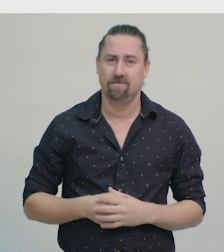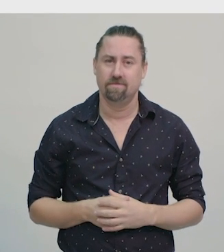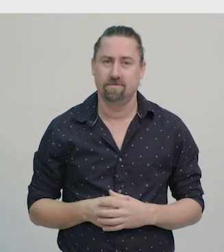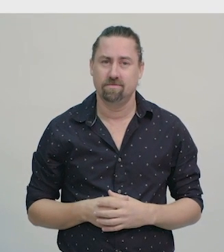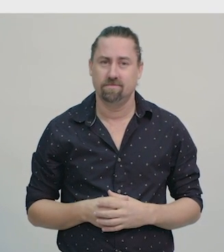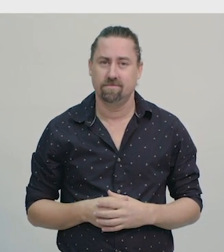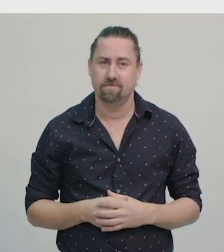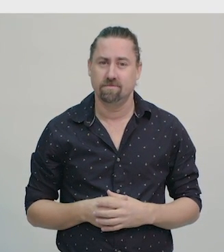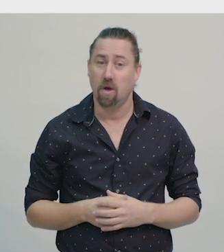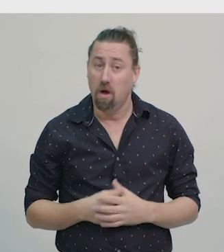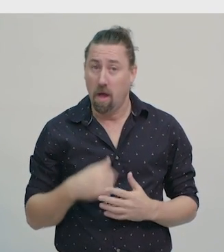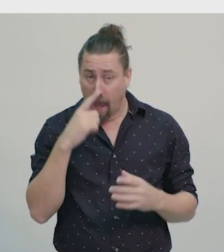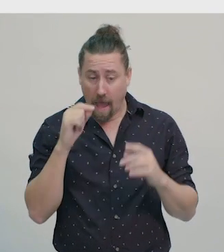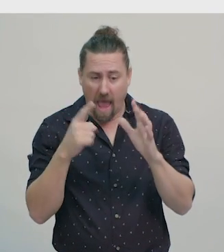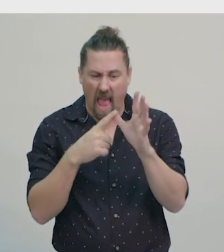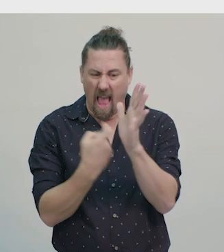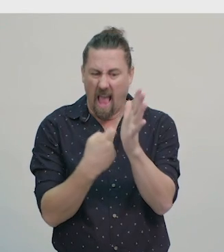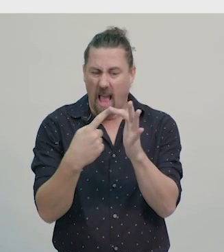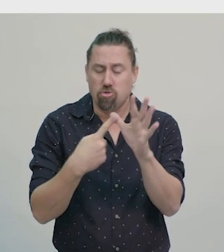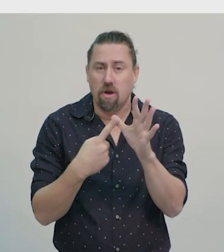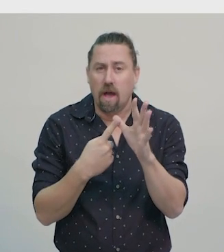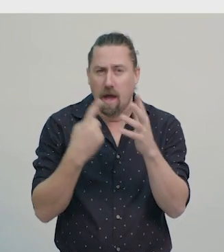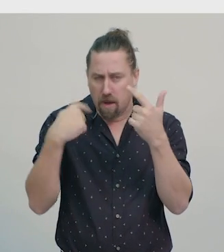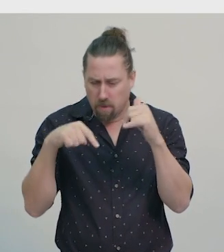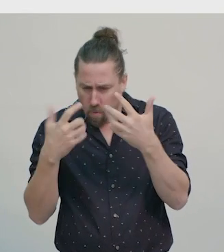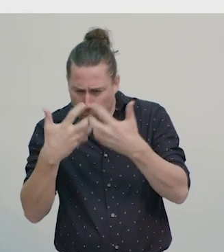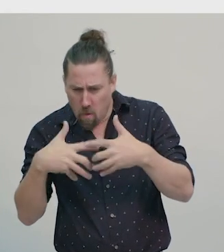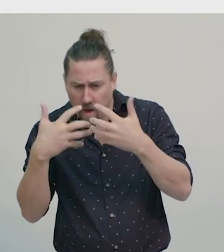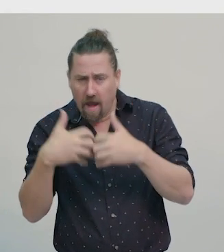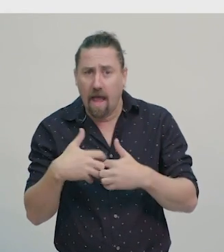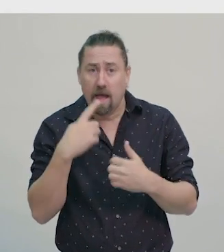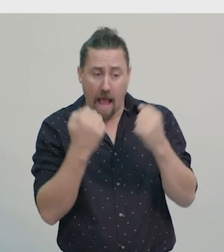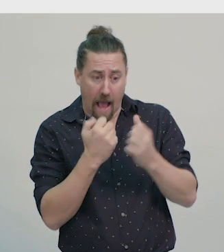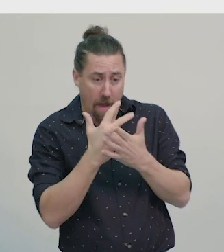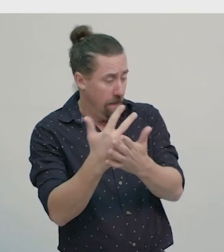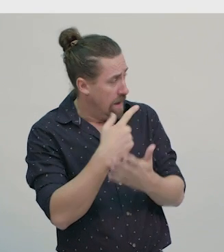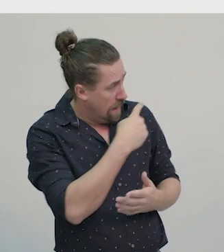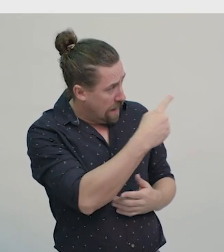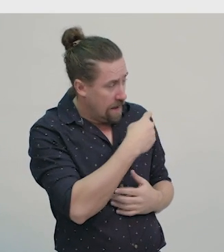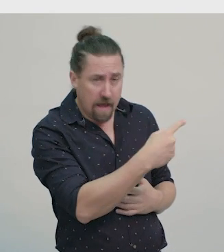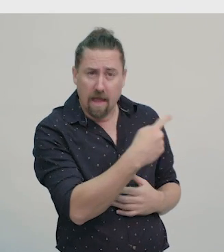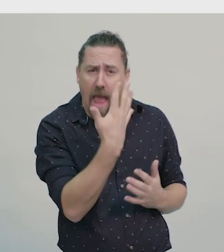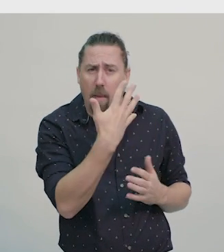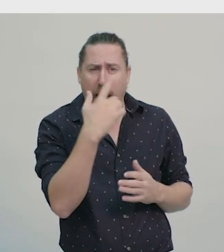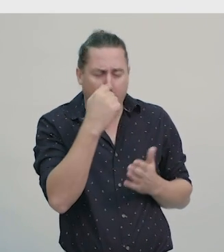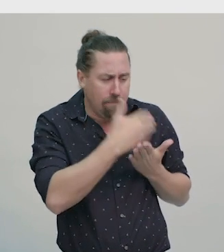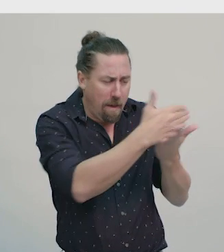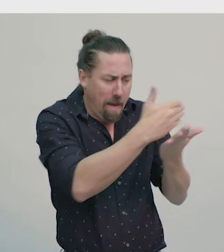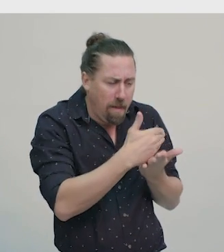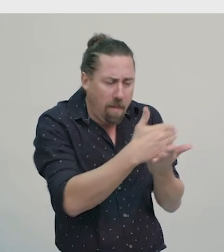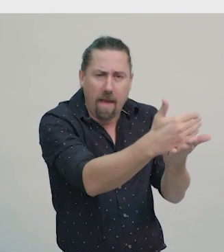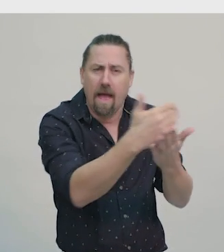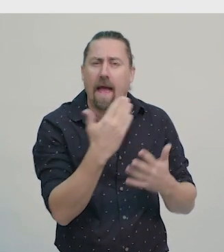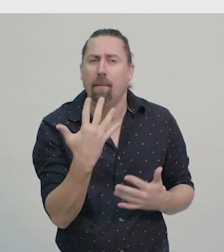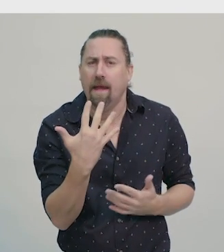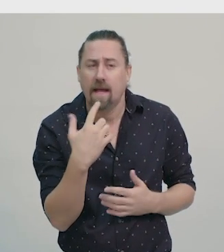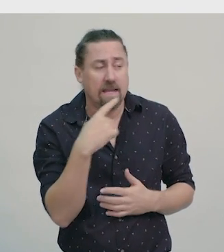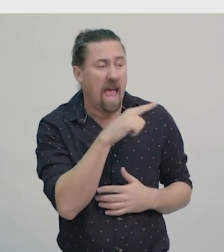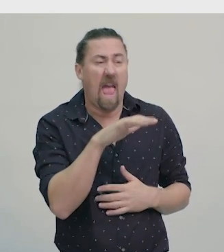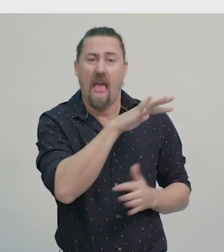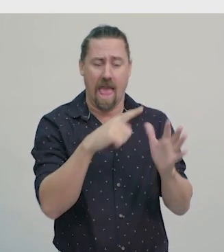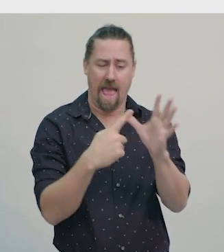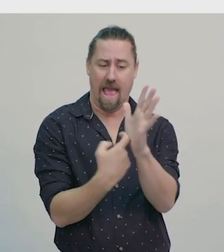are. Let's look at this video to see what I mean. Measuring means finding out the size of something.